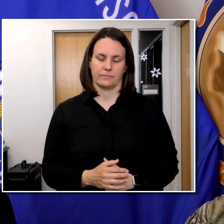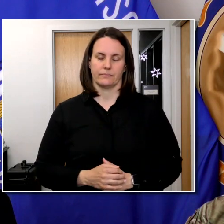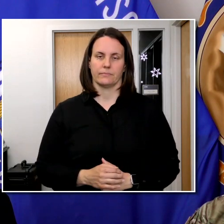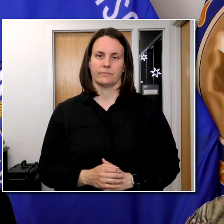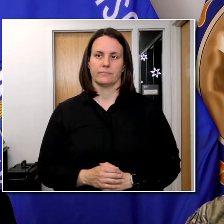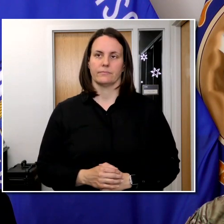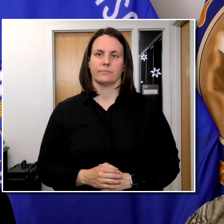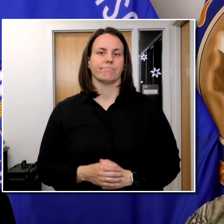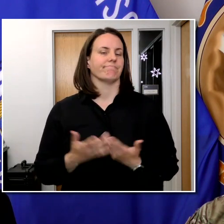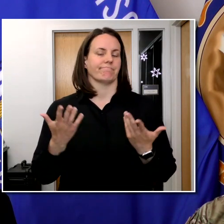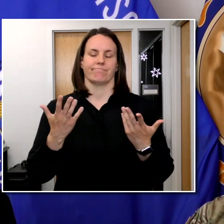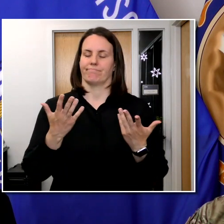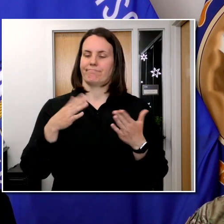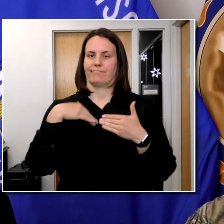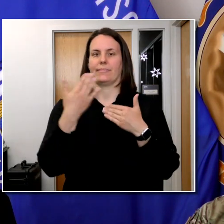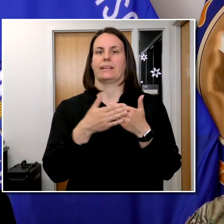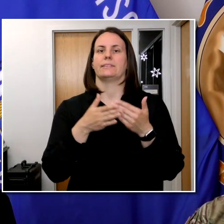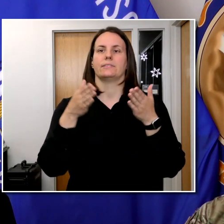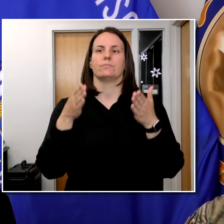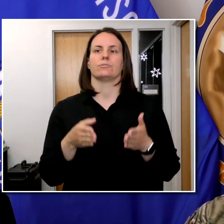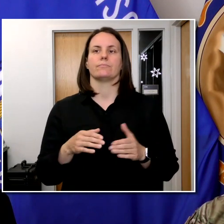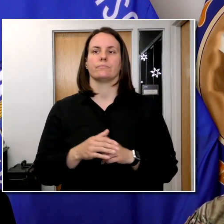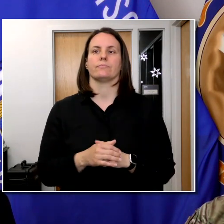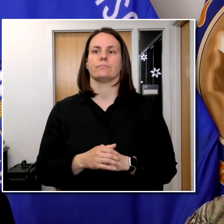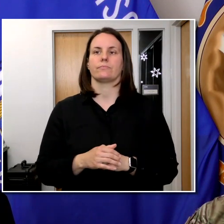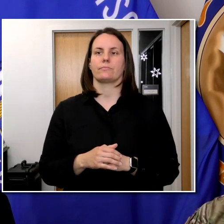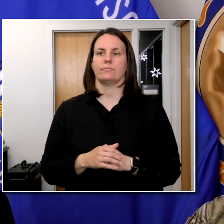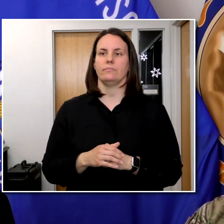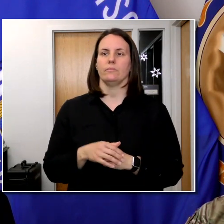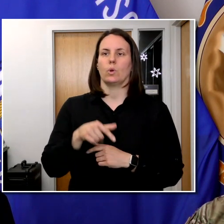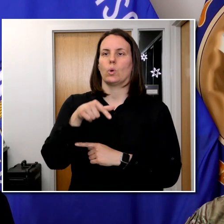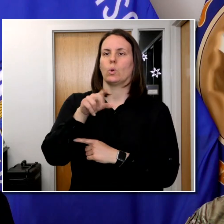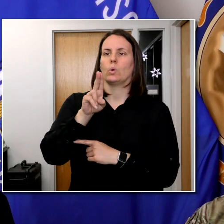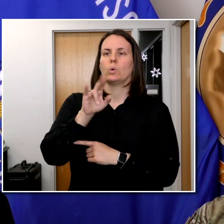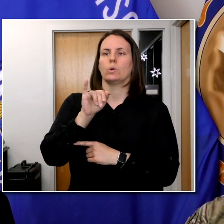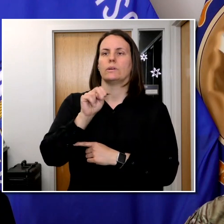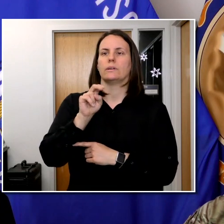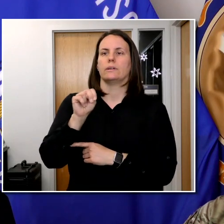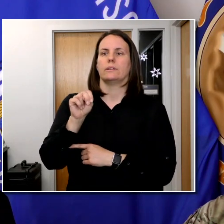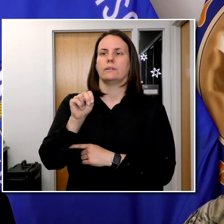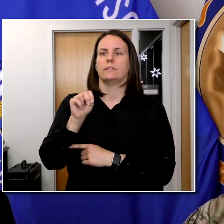We'll move on to Gwen Gunther with the Wheeler Report.